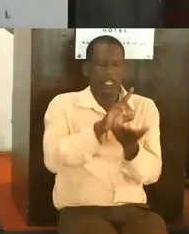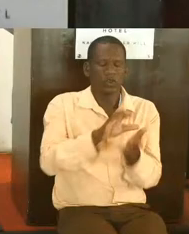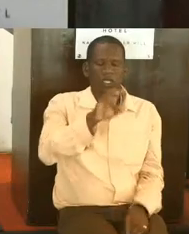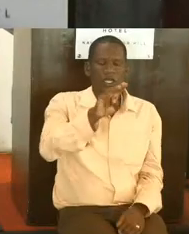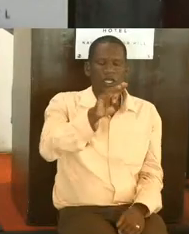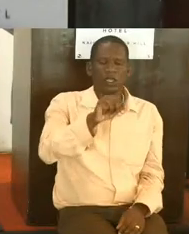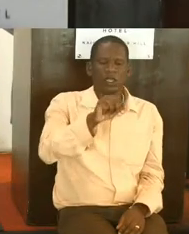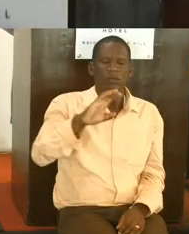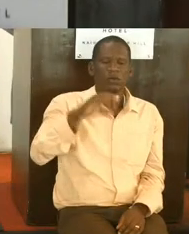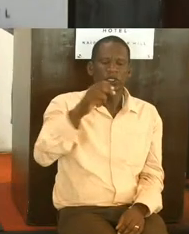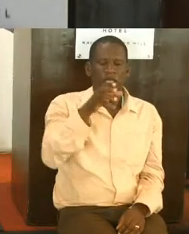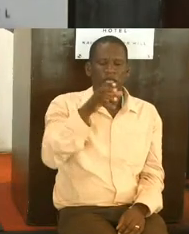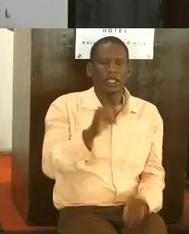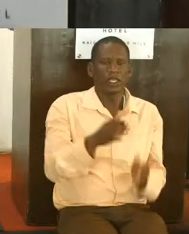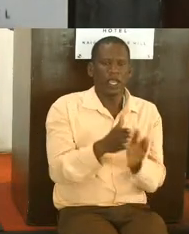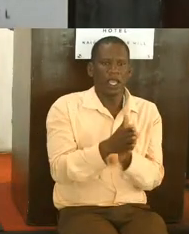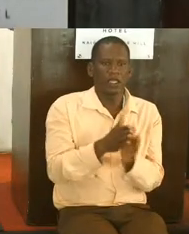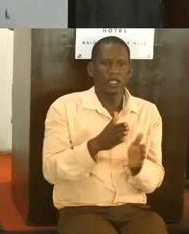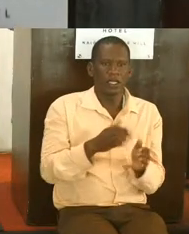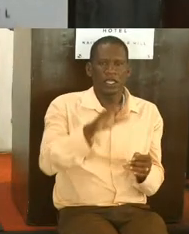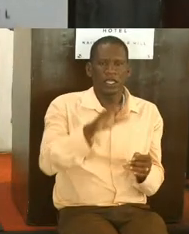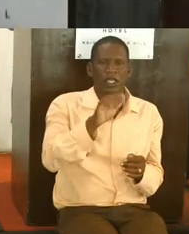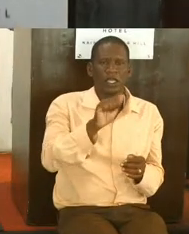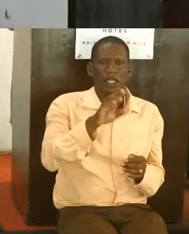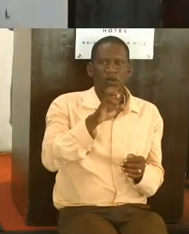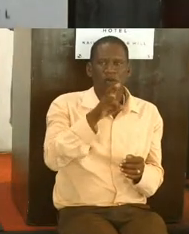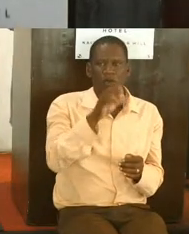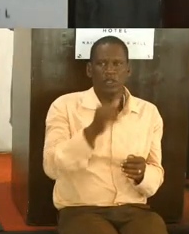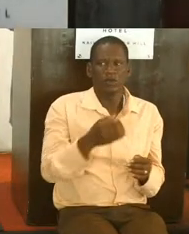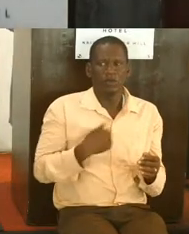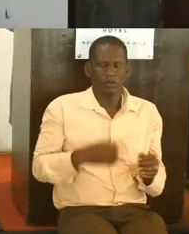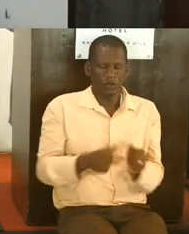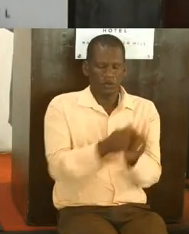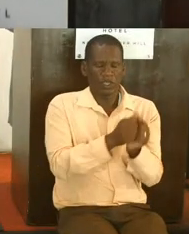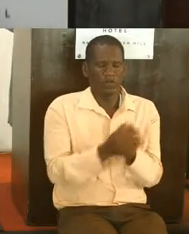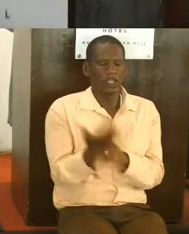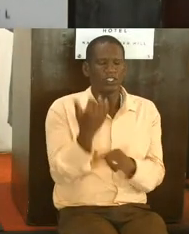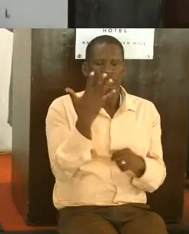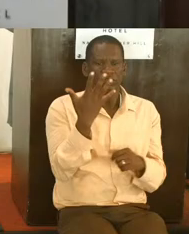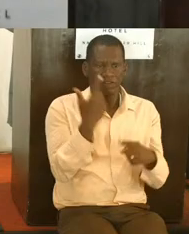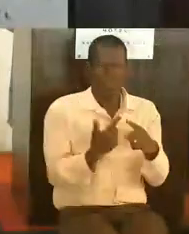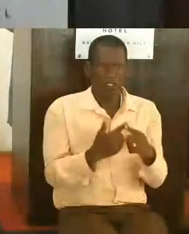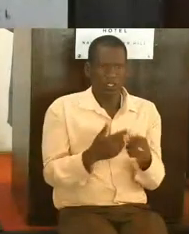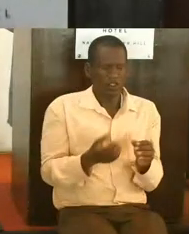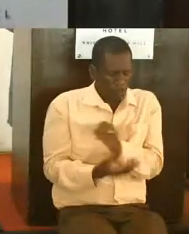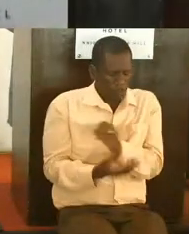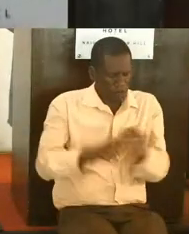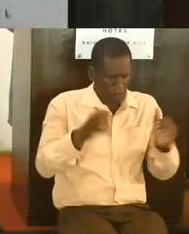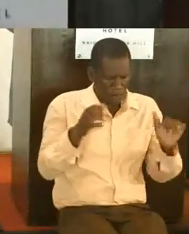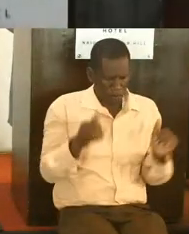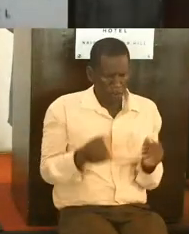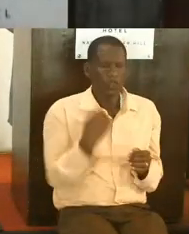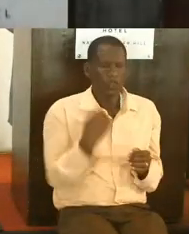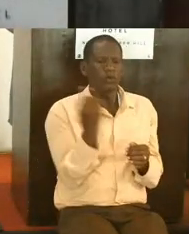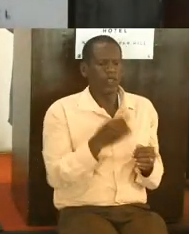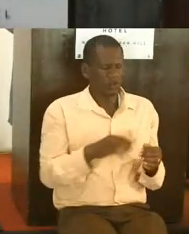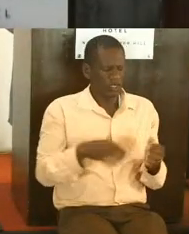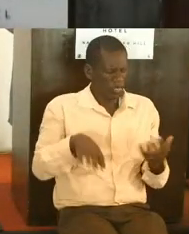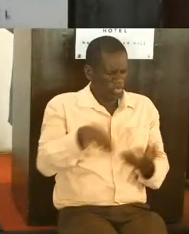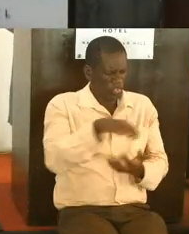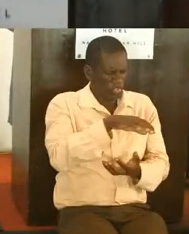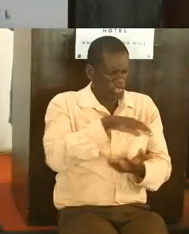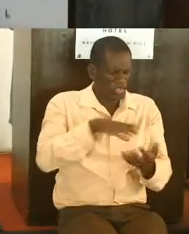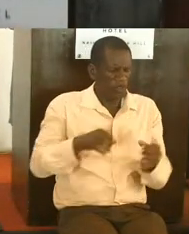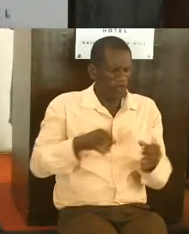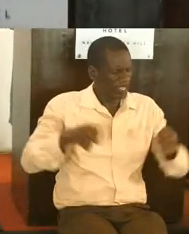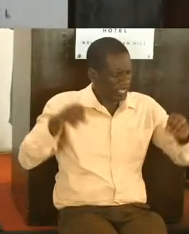and I worry my brother we've been with him in Need for the last five years we've not defined it we're just grappling